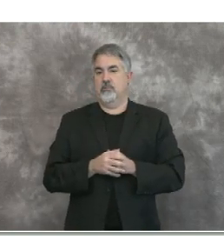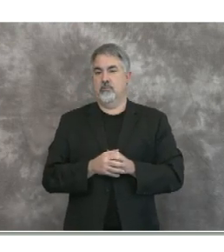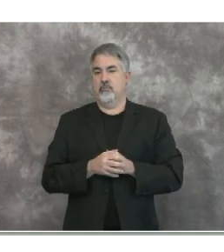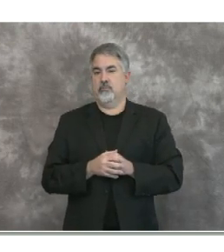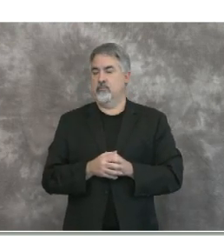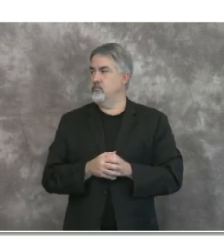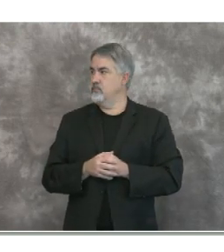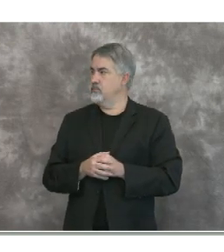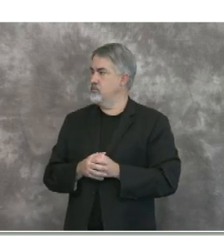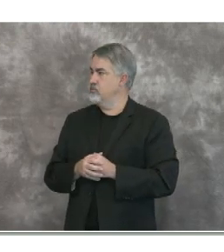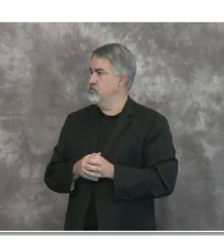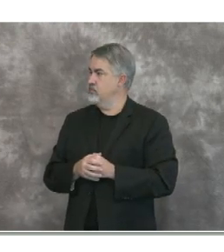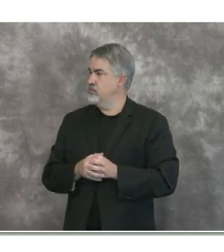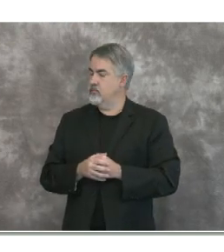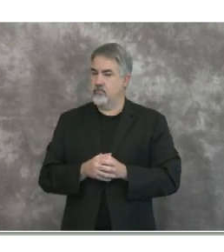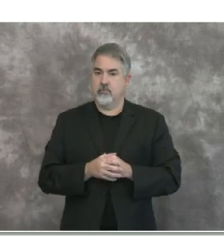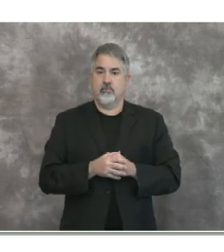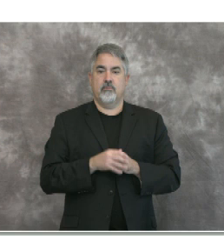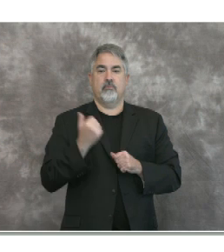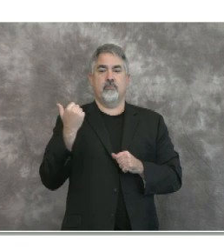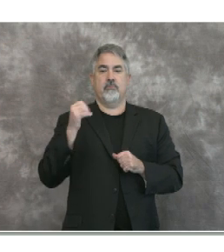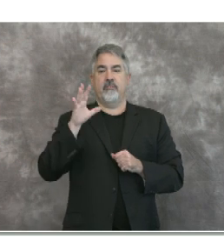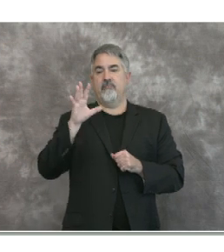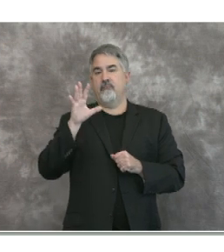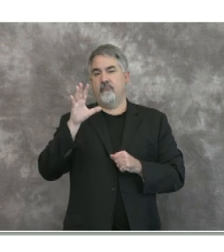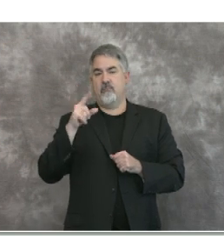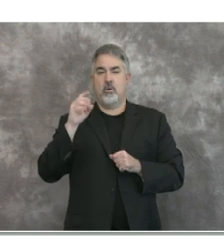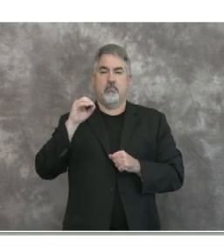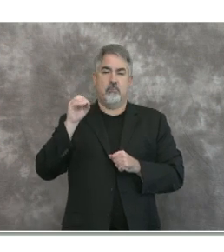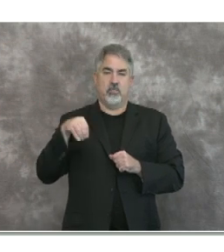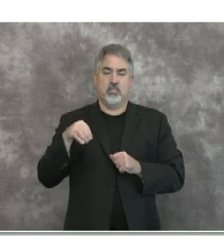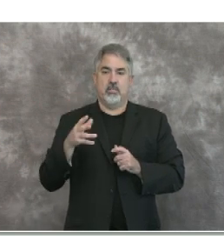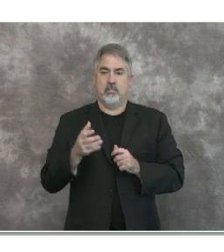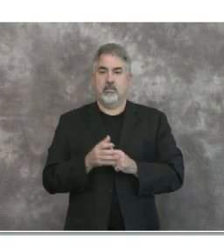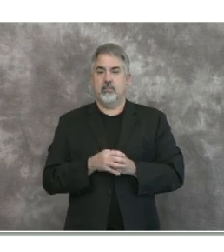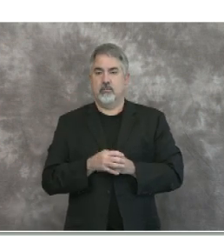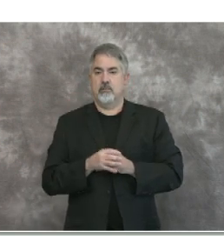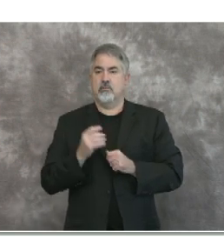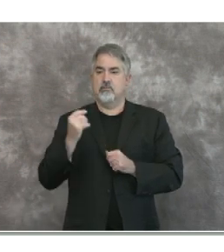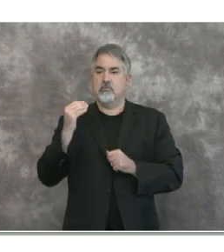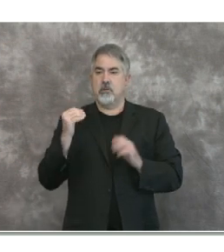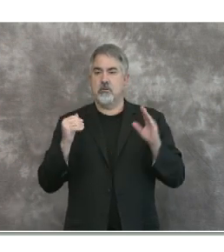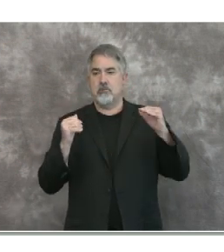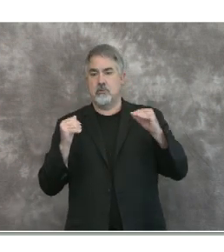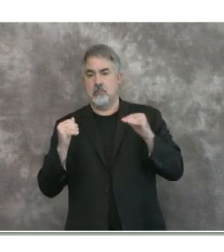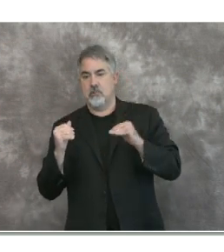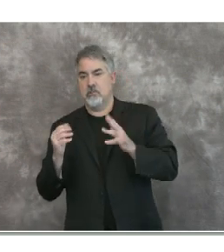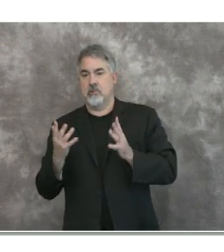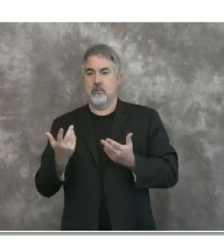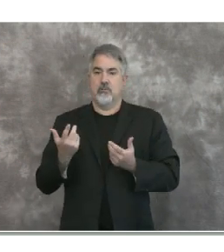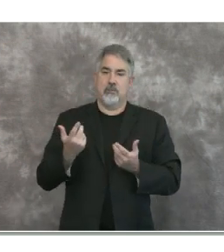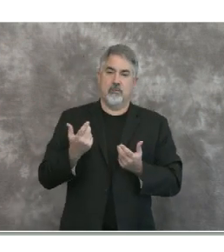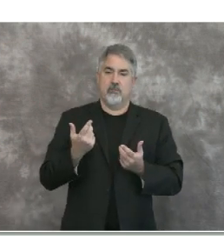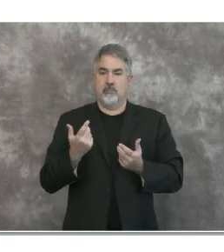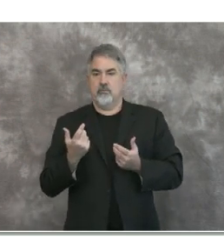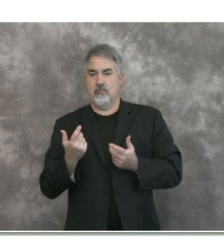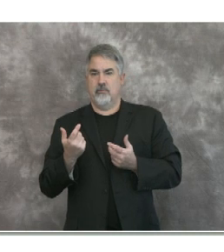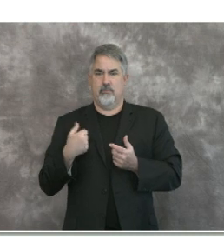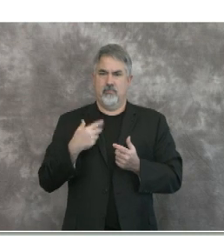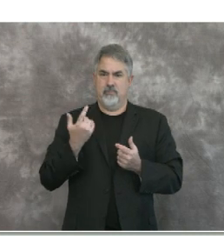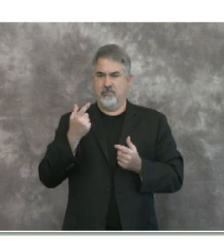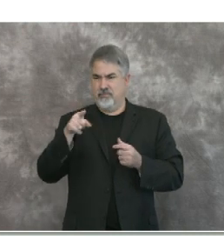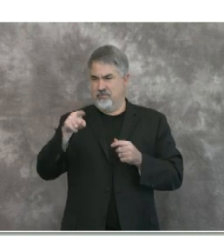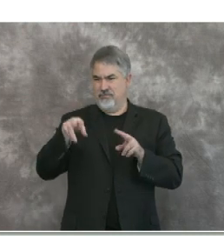14-day period is 5.1, and so today's total are a little bit below that. Again, one-day totals are not indicative, but the general